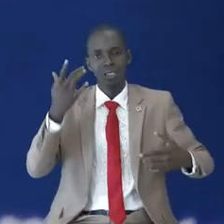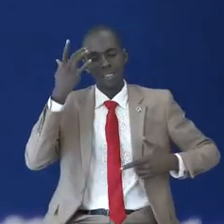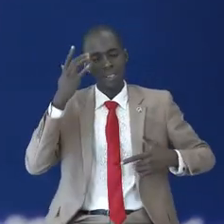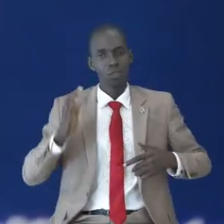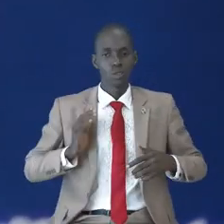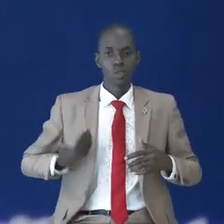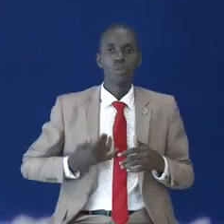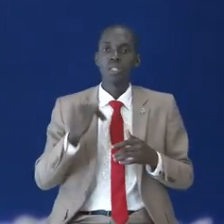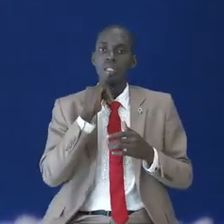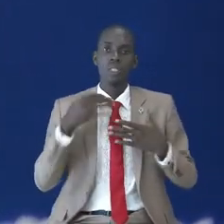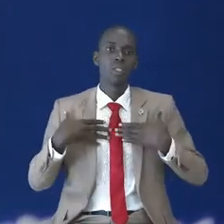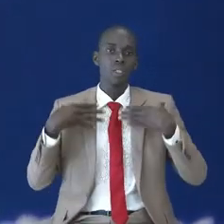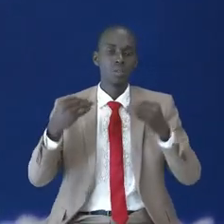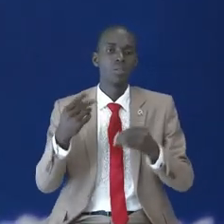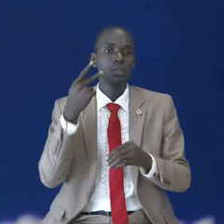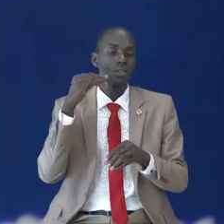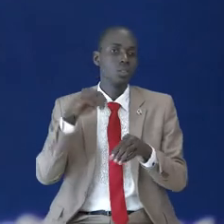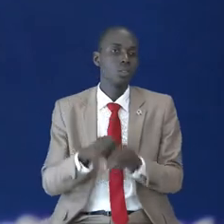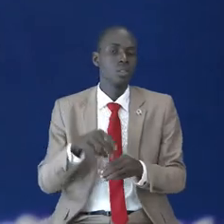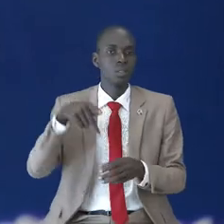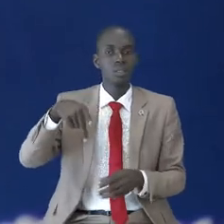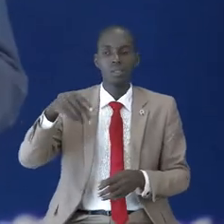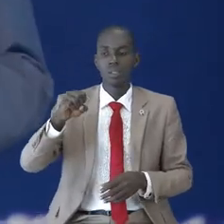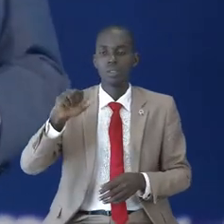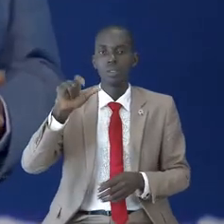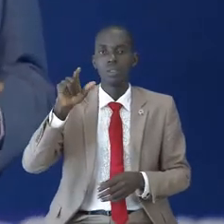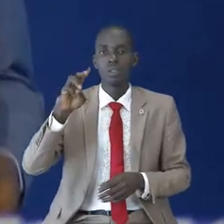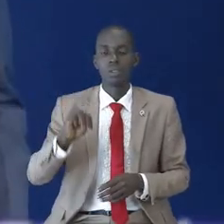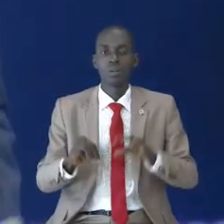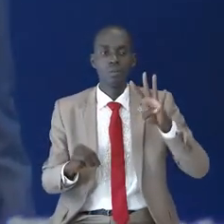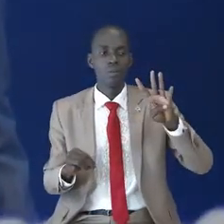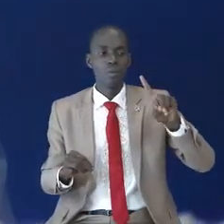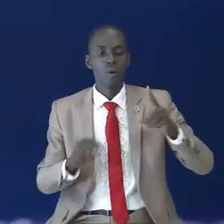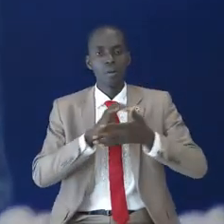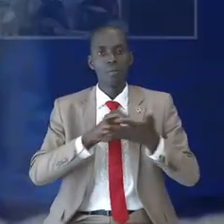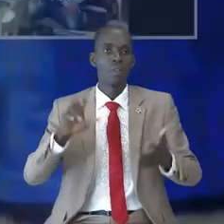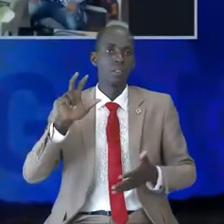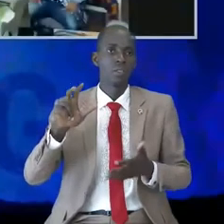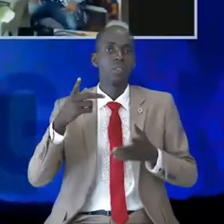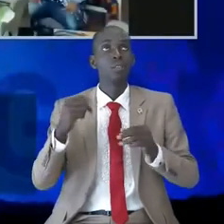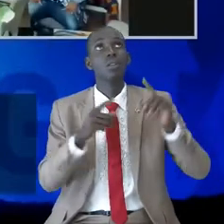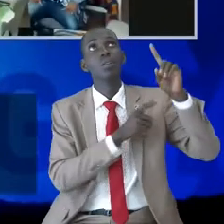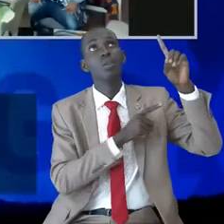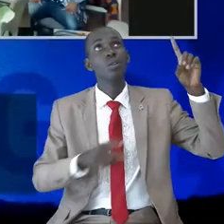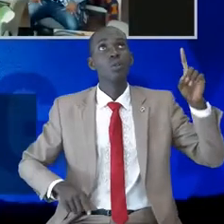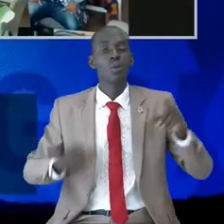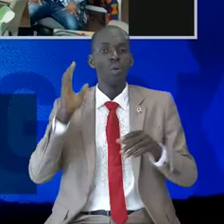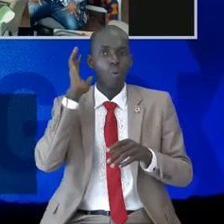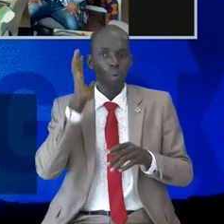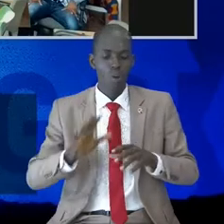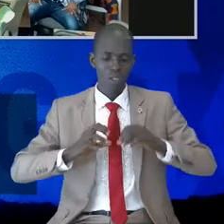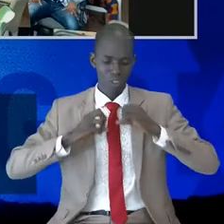healed. Welcome to Psalm 41, reading from verse 3. The Lord will